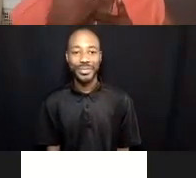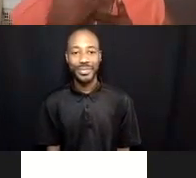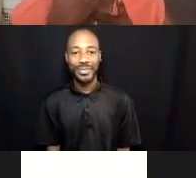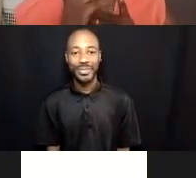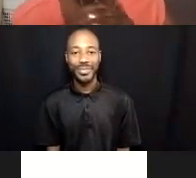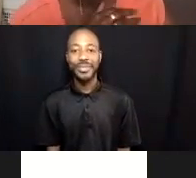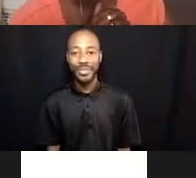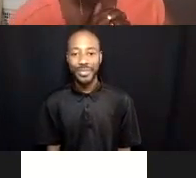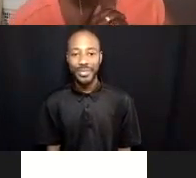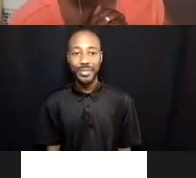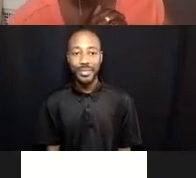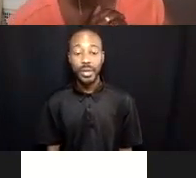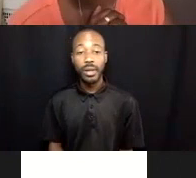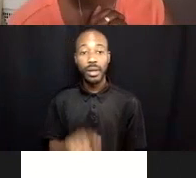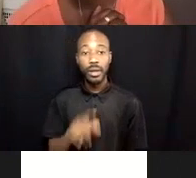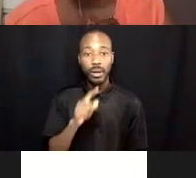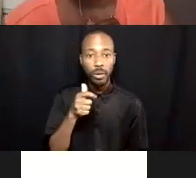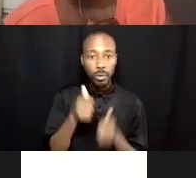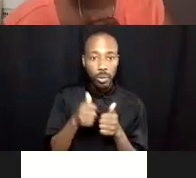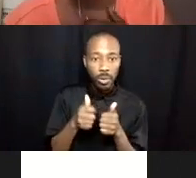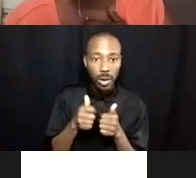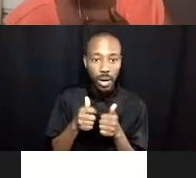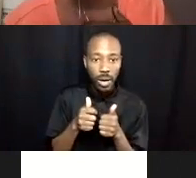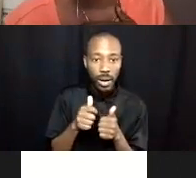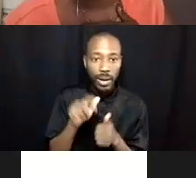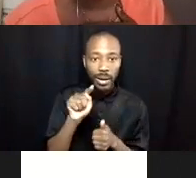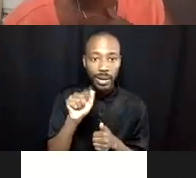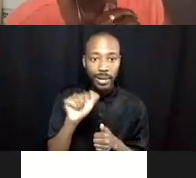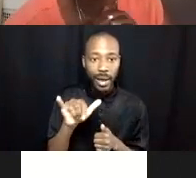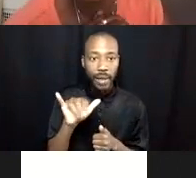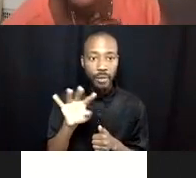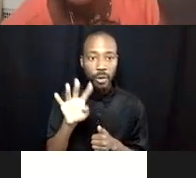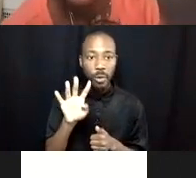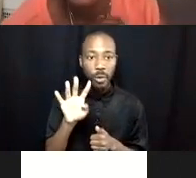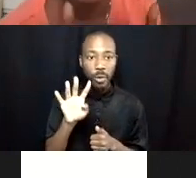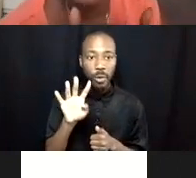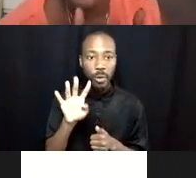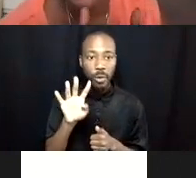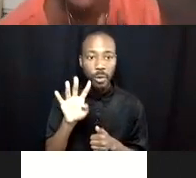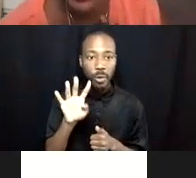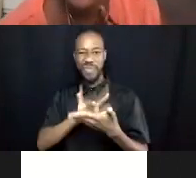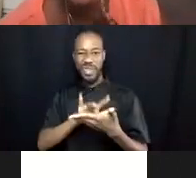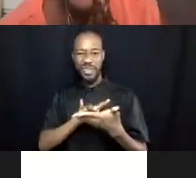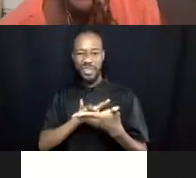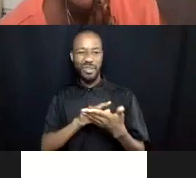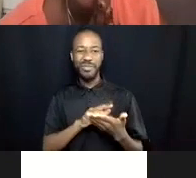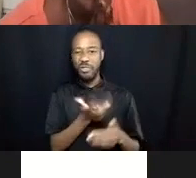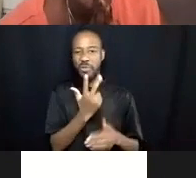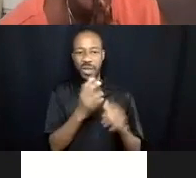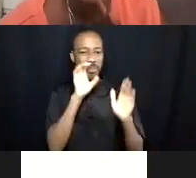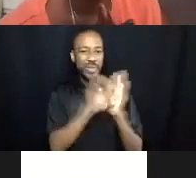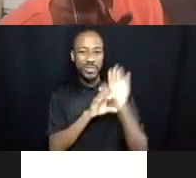Is it the I'm Tay for YY or Tay? Yes, sorry. Little Tay is in the middle here. I am Tay